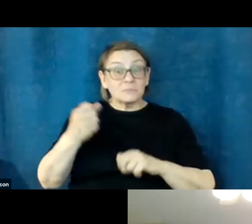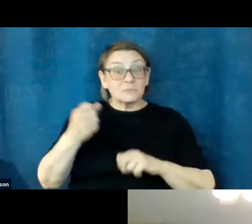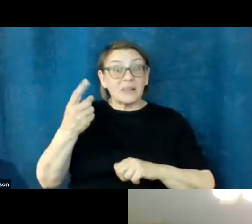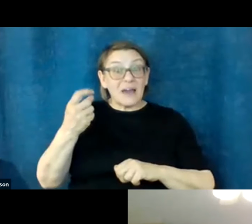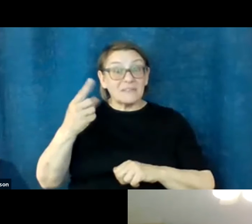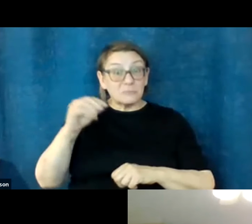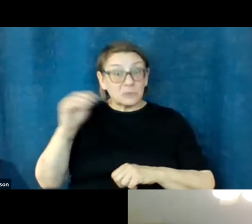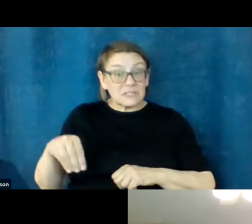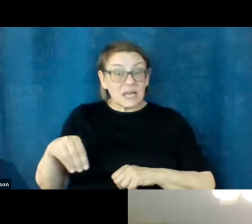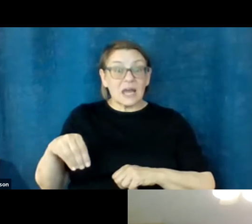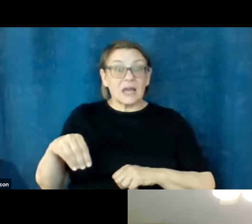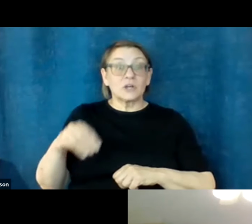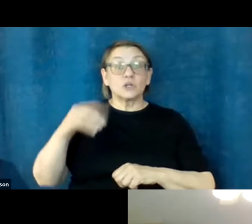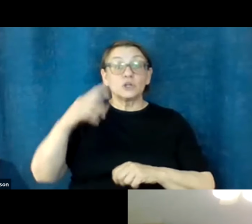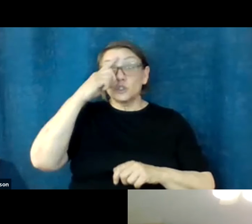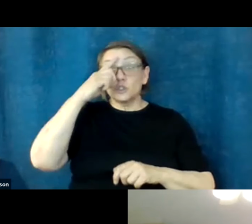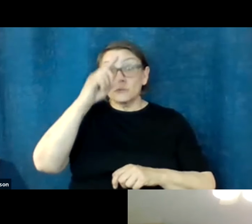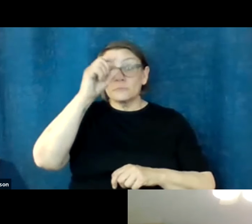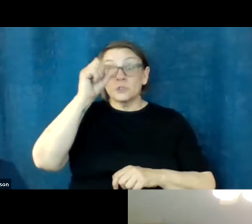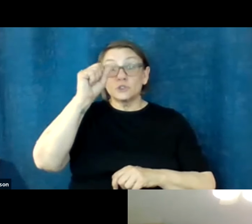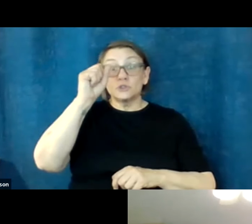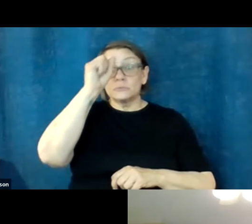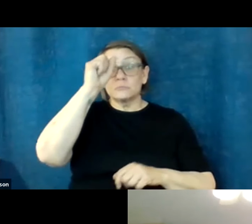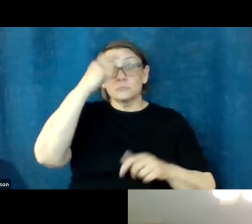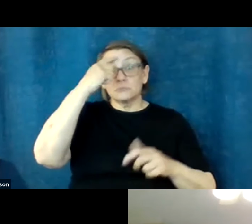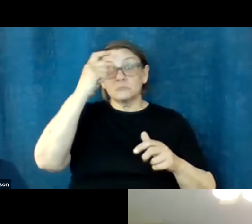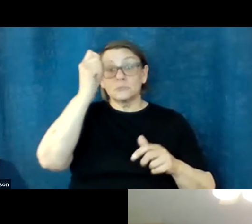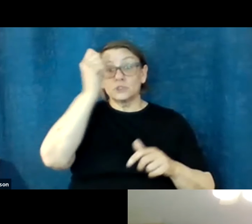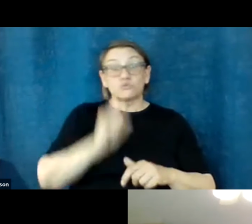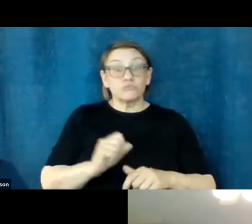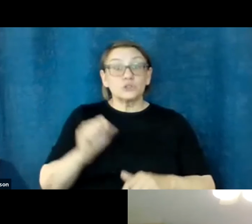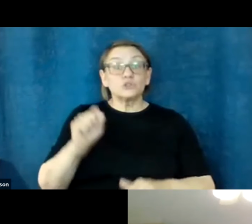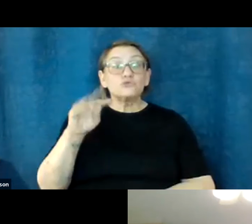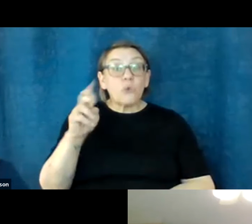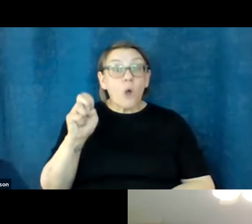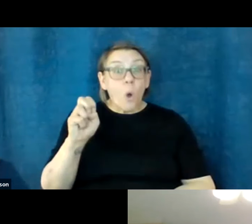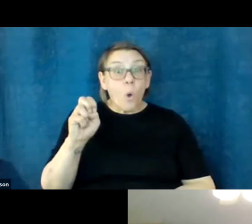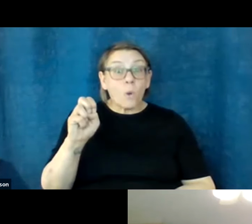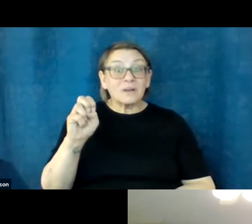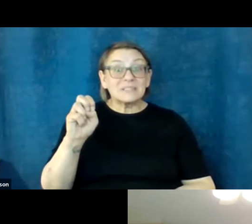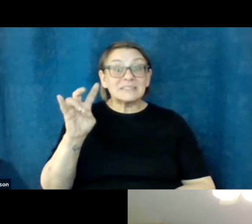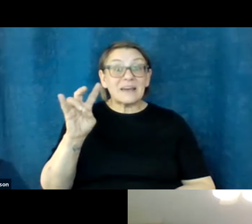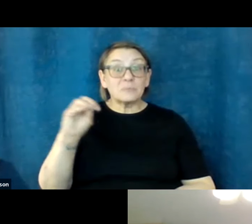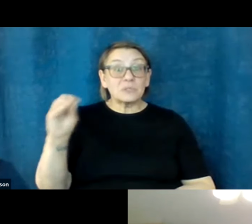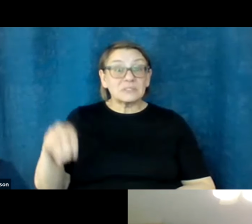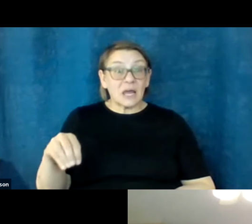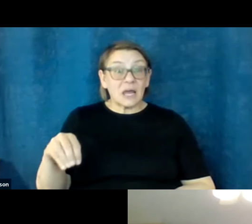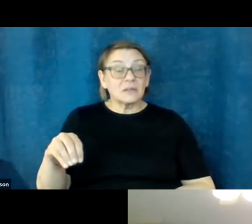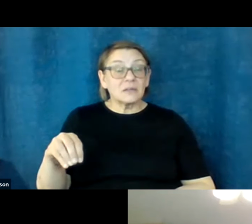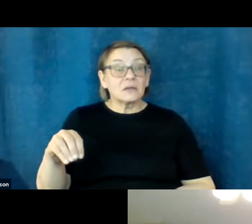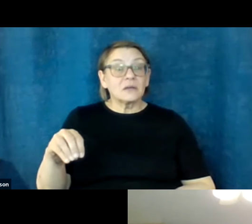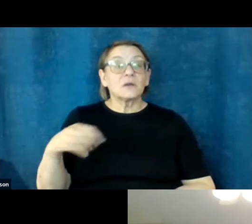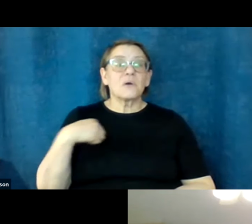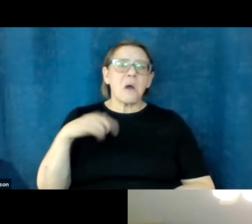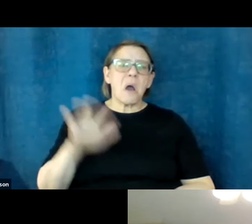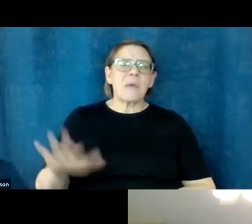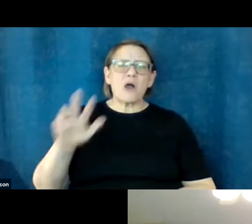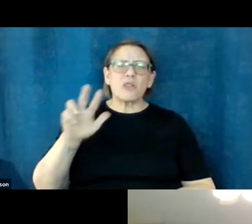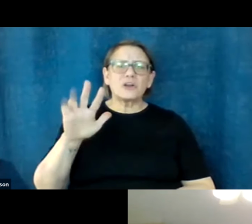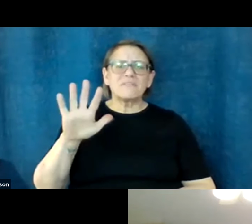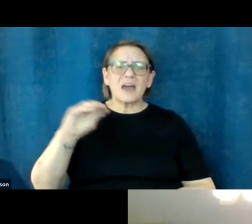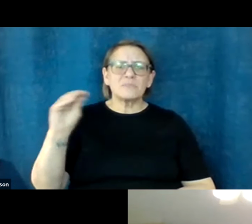7%, stroke, 6%, and COVID-19, 5%. Uh, we had about 35%, uh,